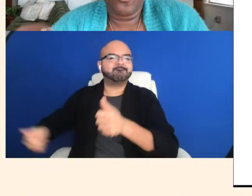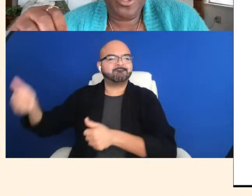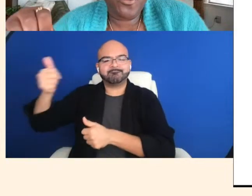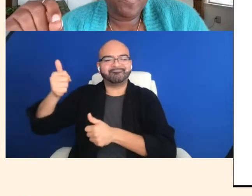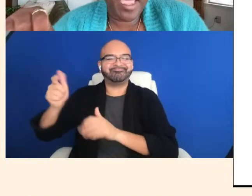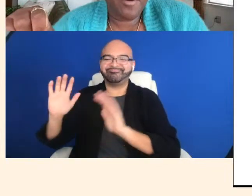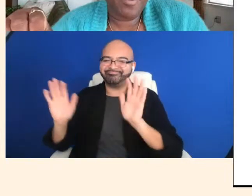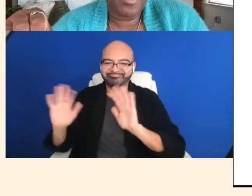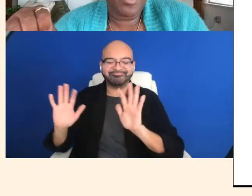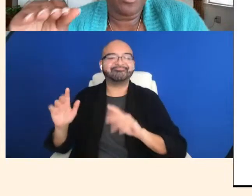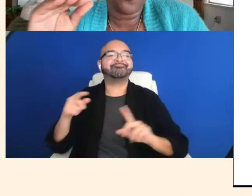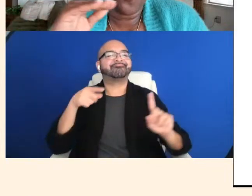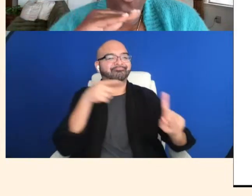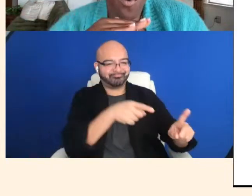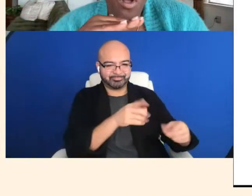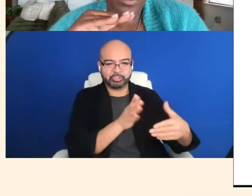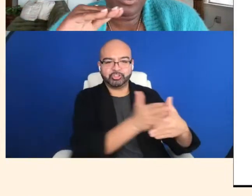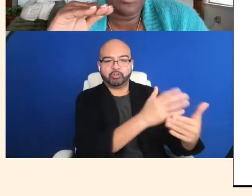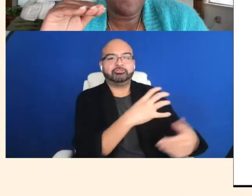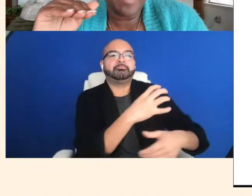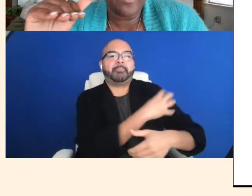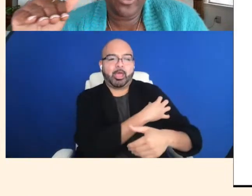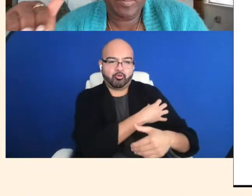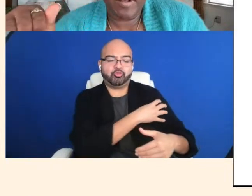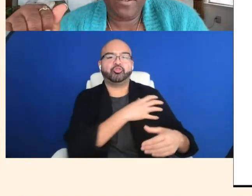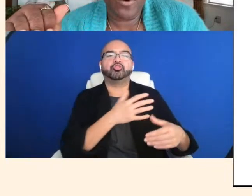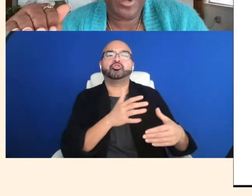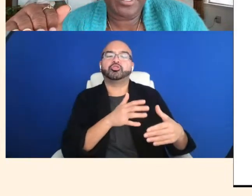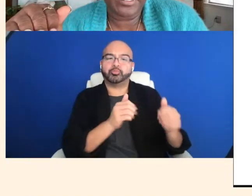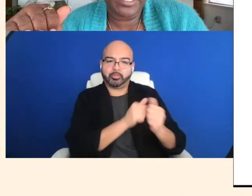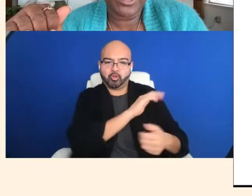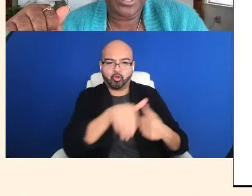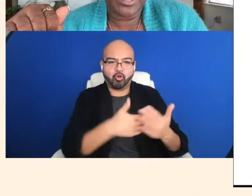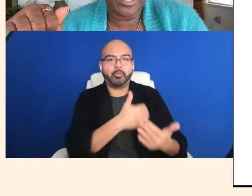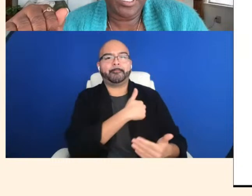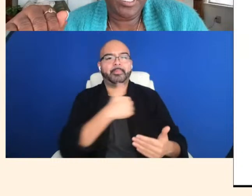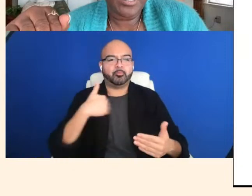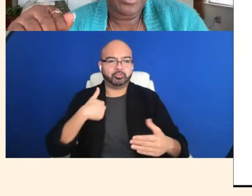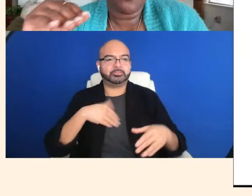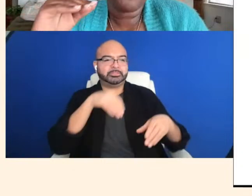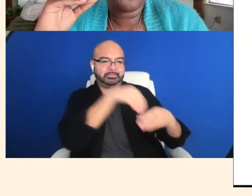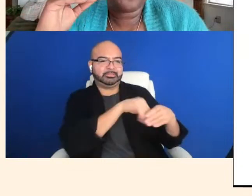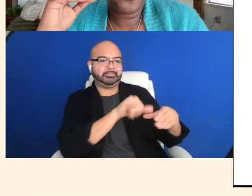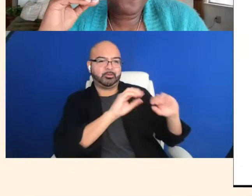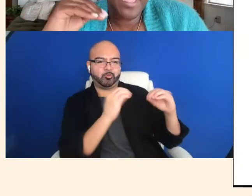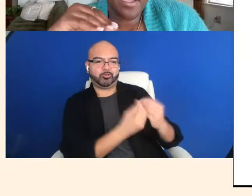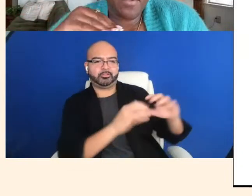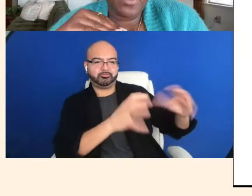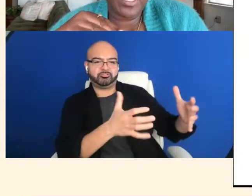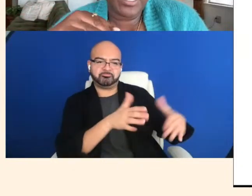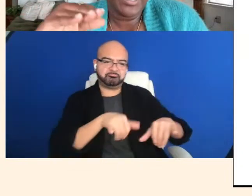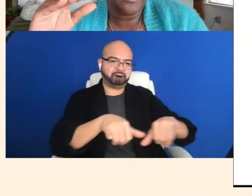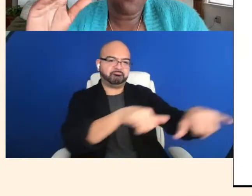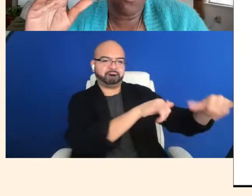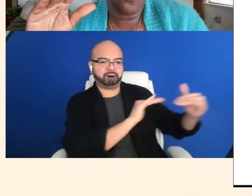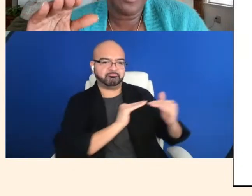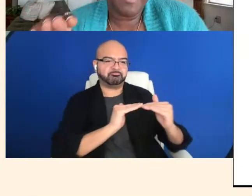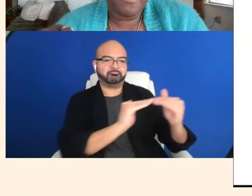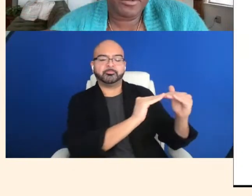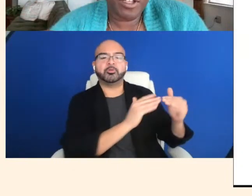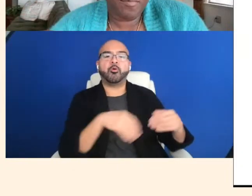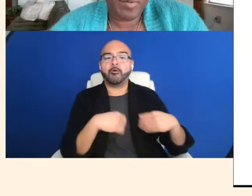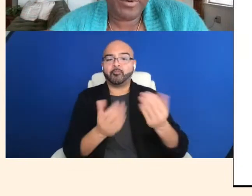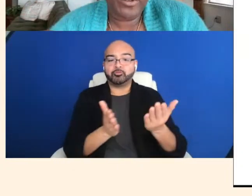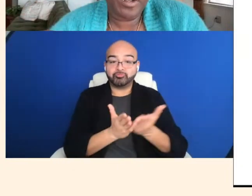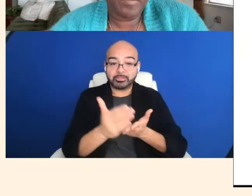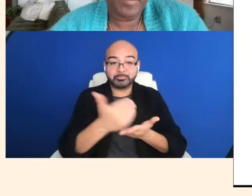it shares power across the membership of the organization. It offers transparency at all